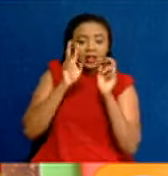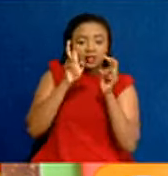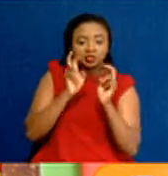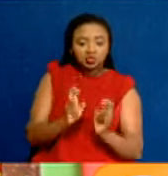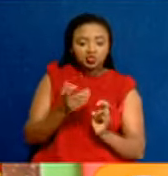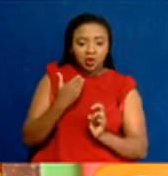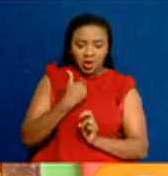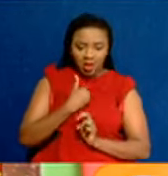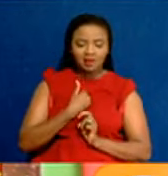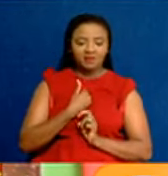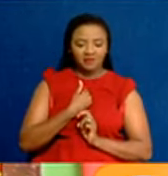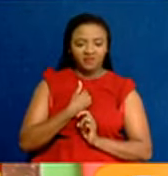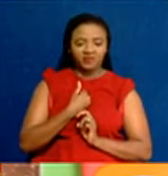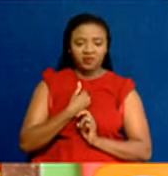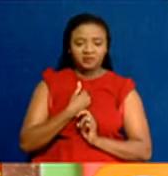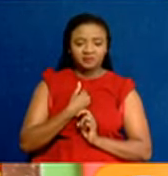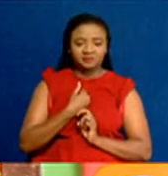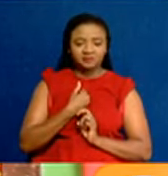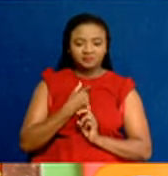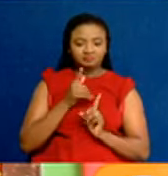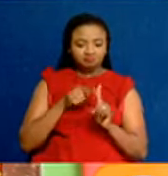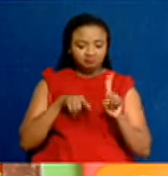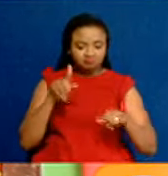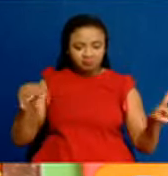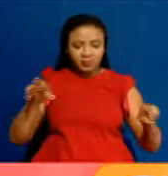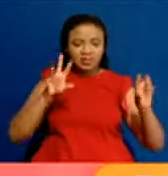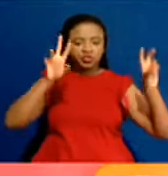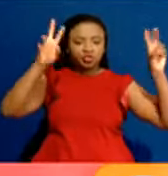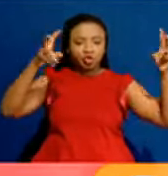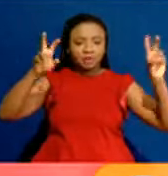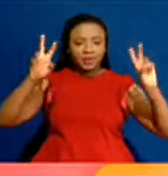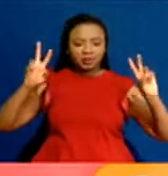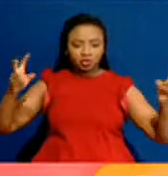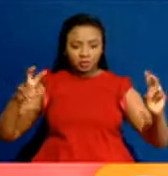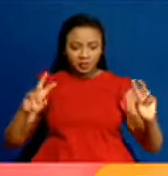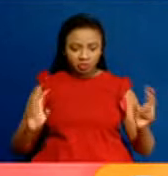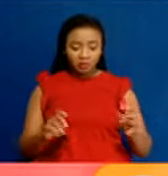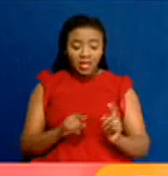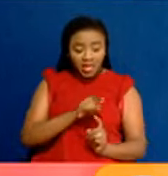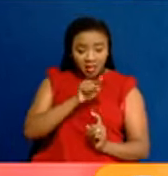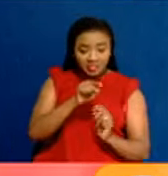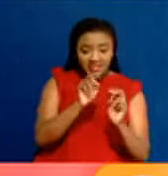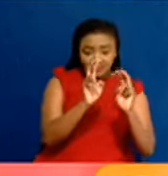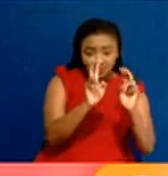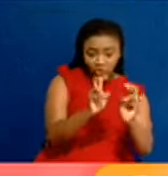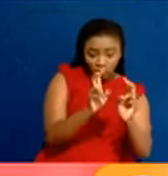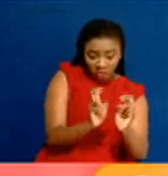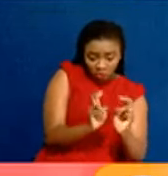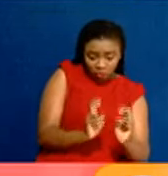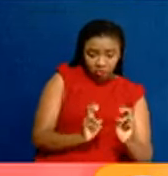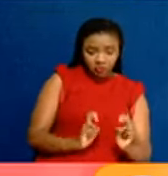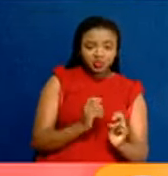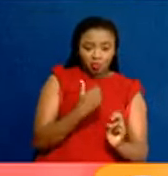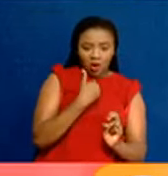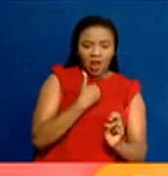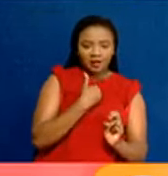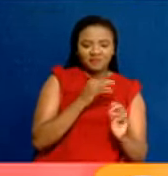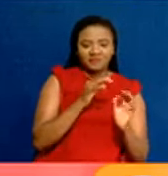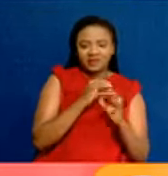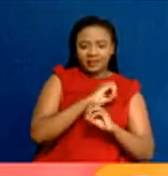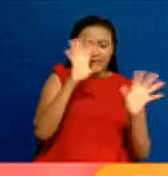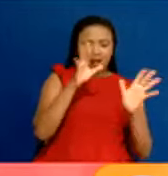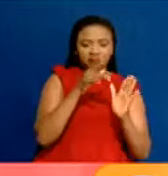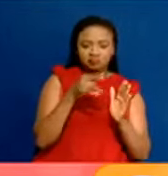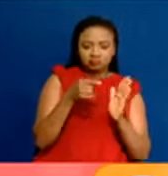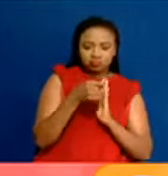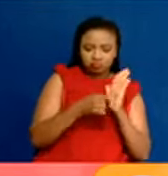titles. Again, those will be discussed next week. The issues are framed. The agenda we have now is not